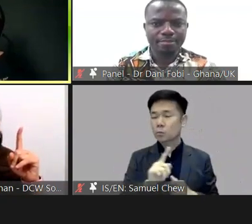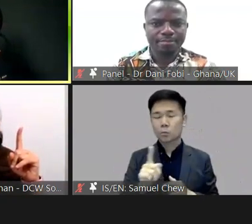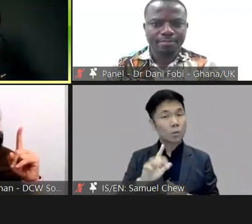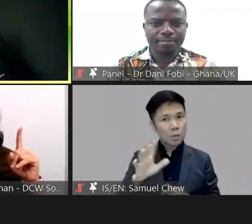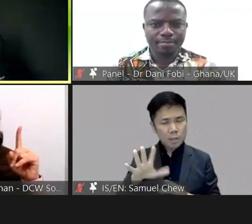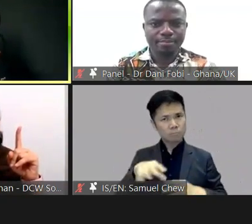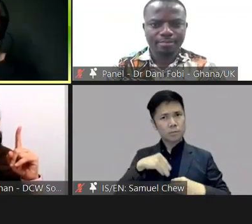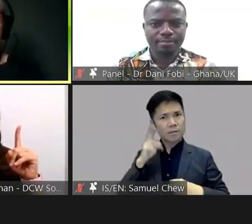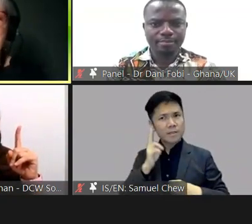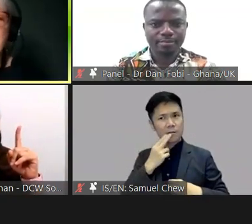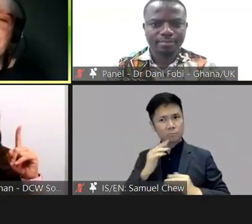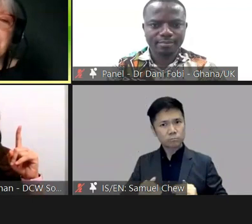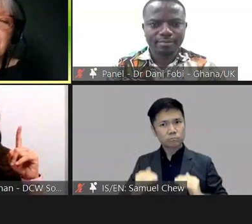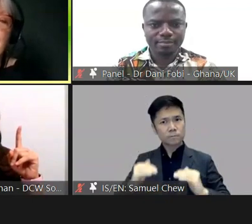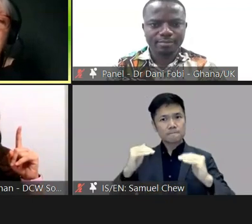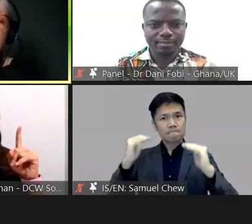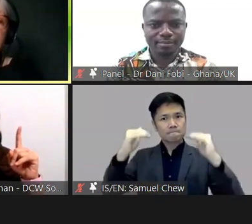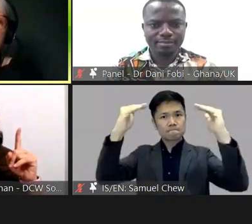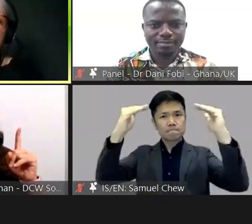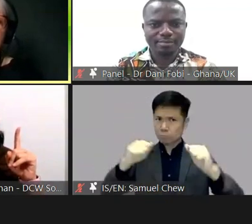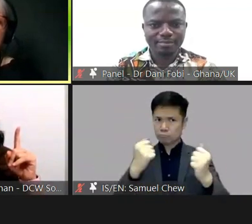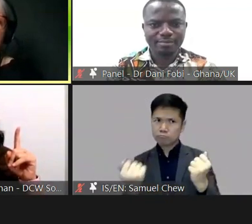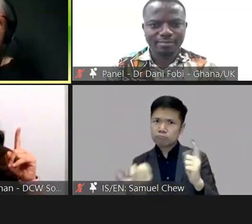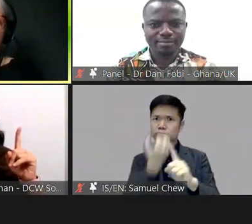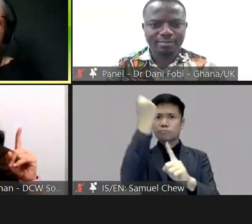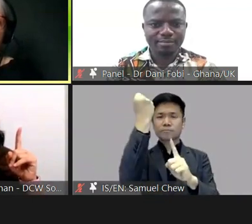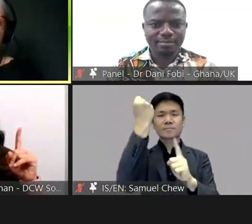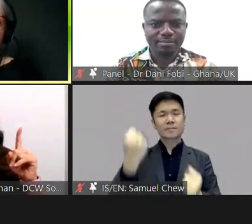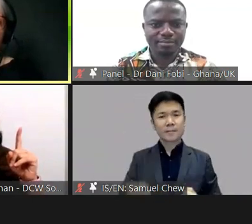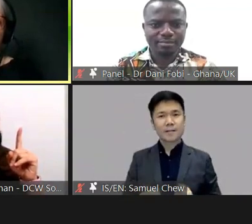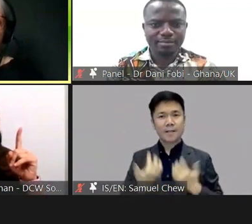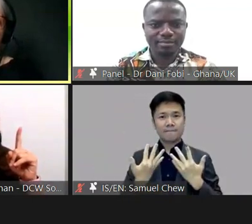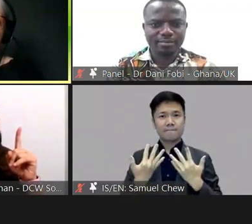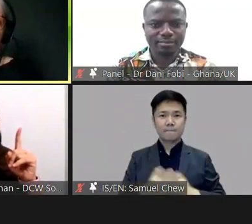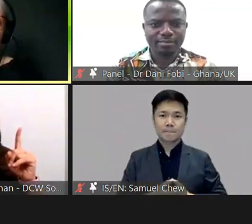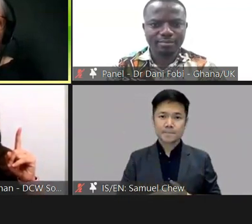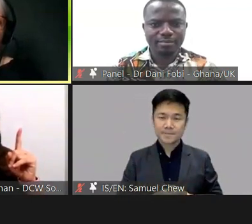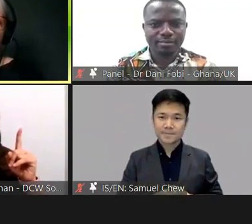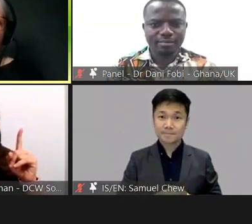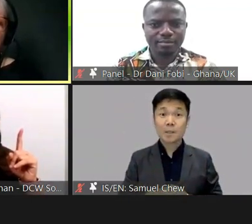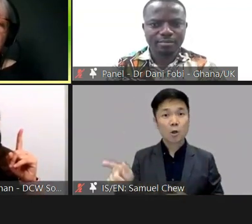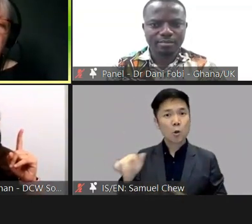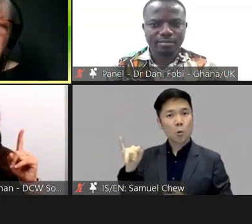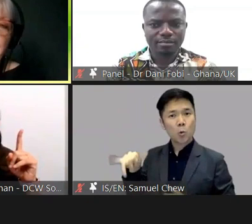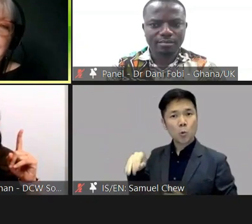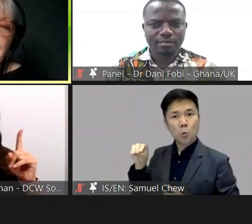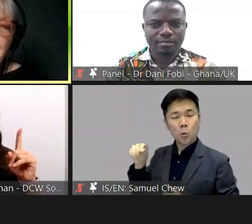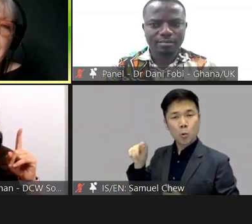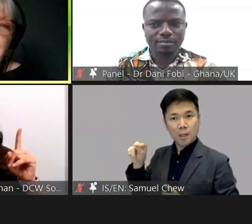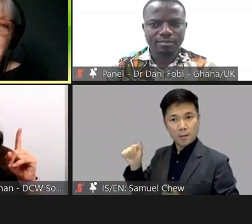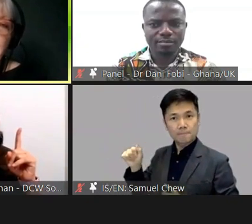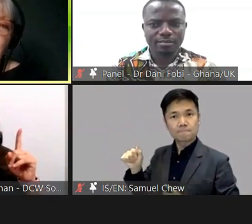Right, thank you very much, everybody. I think we all agree how important deaf role models can